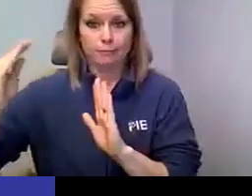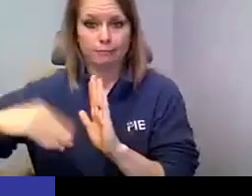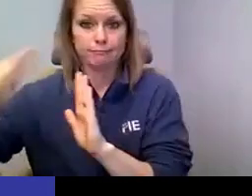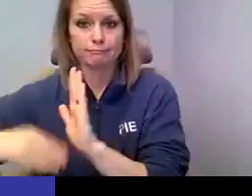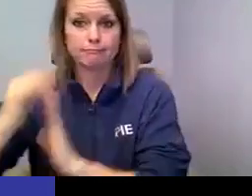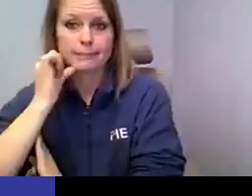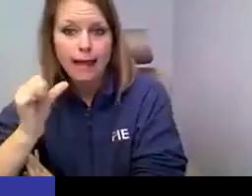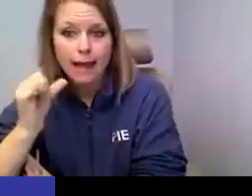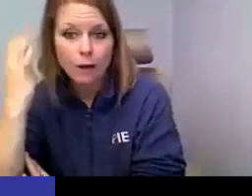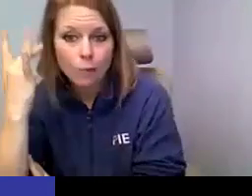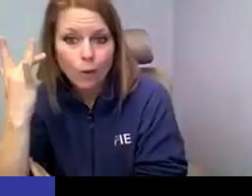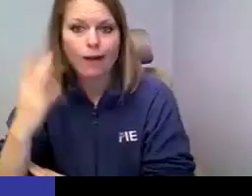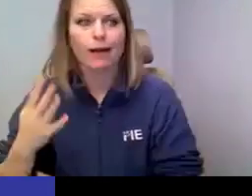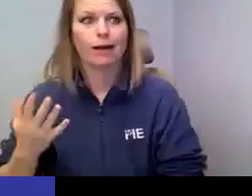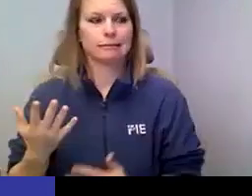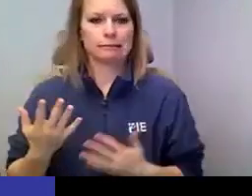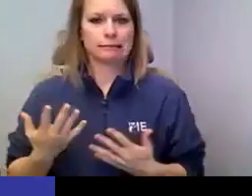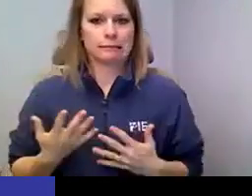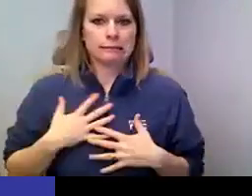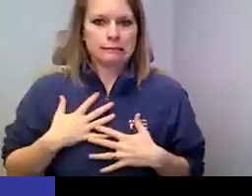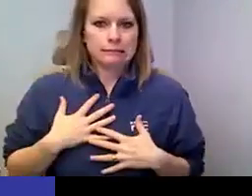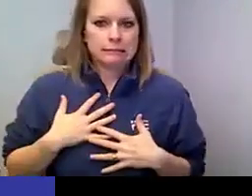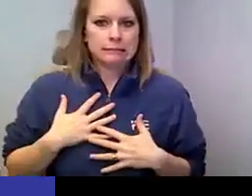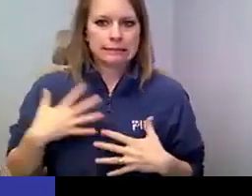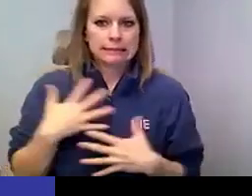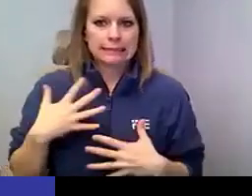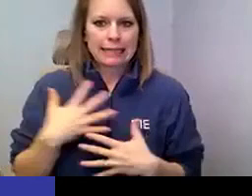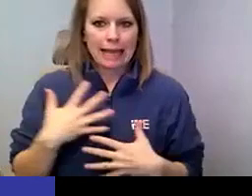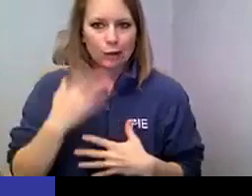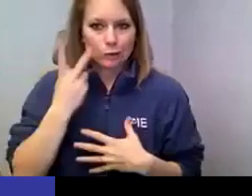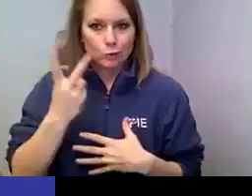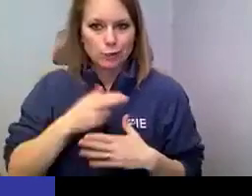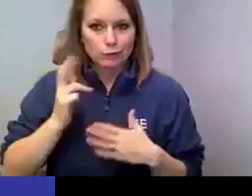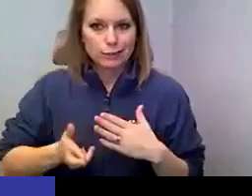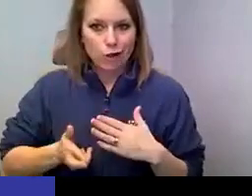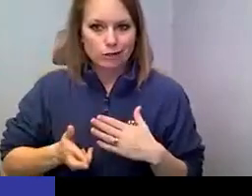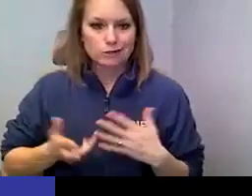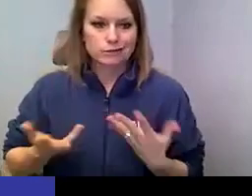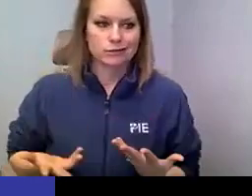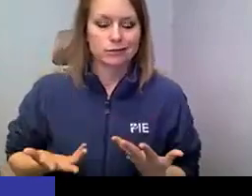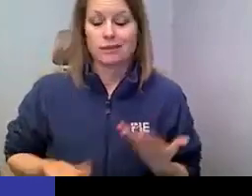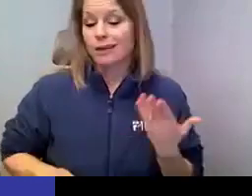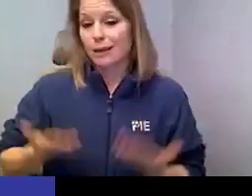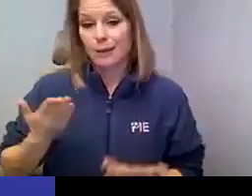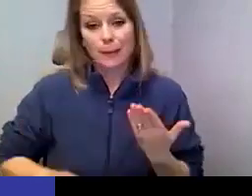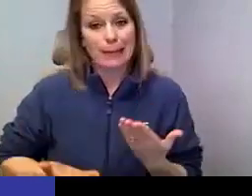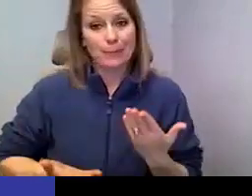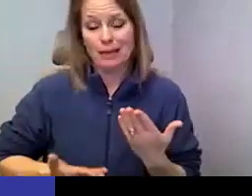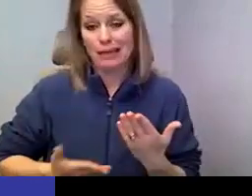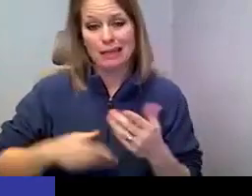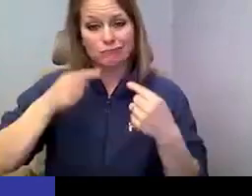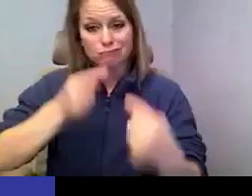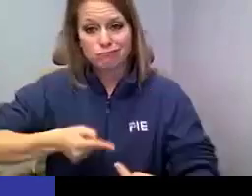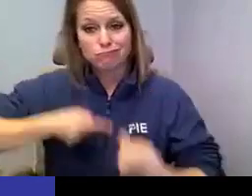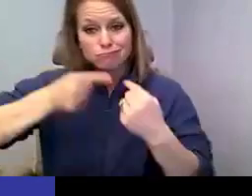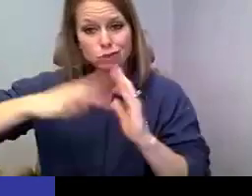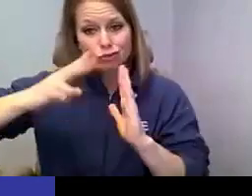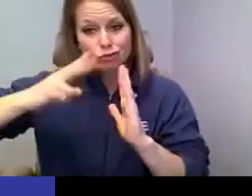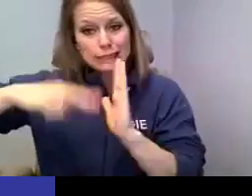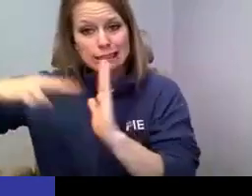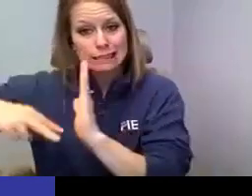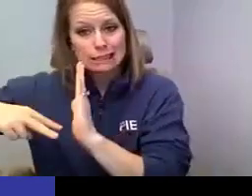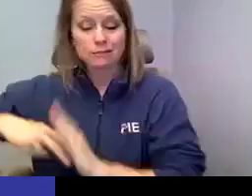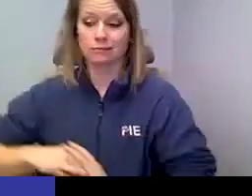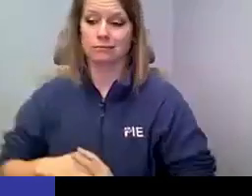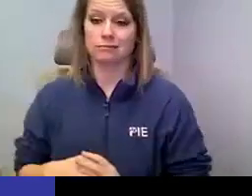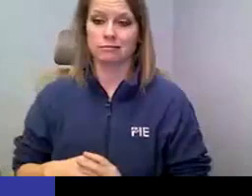because they're nervous about what the results might say about their child. They might not be able to read and complete the rating scale.